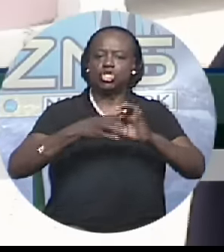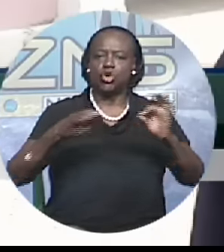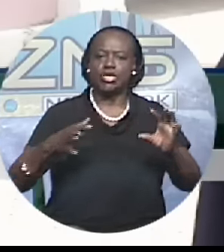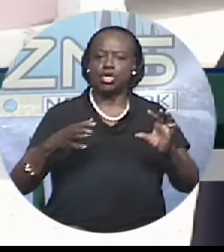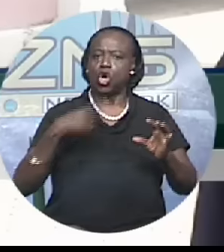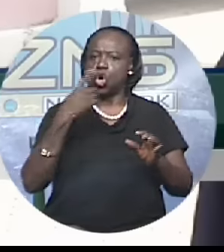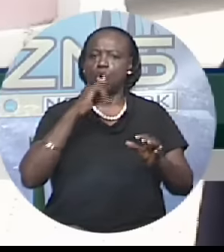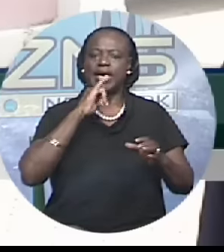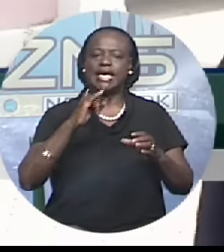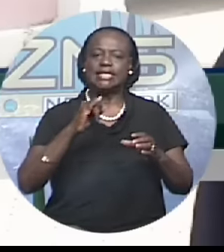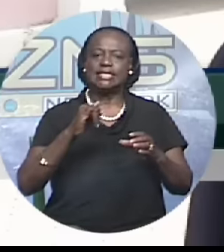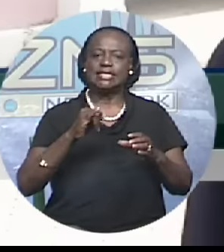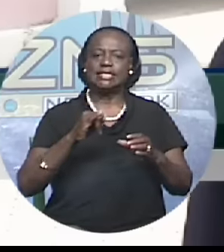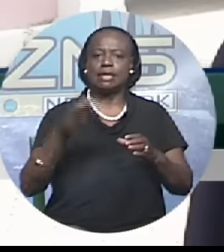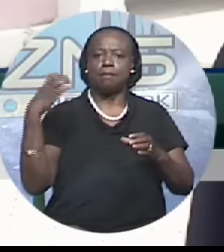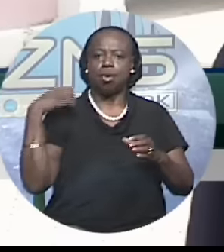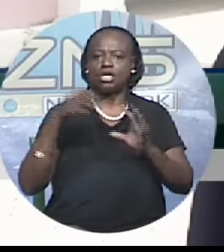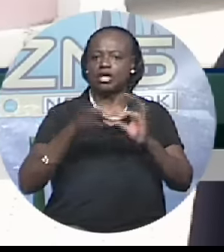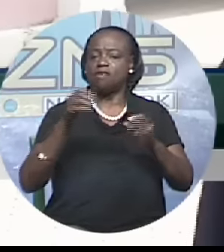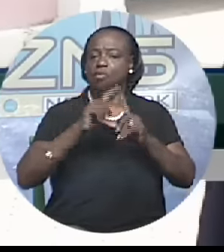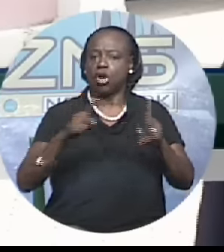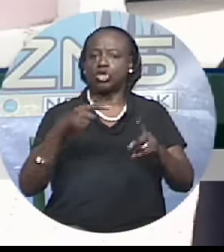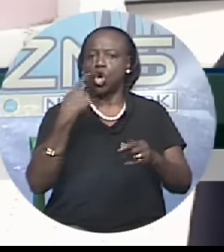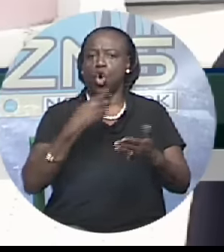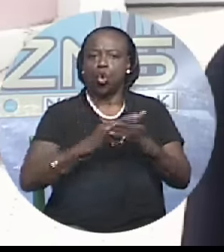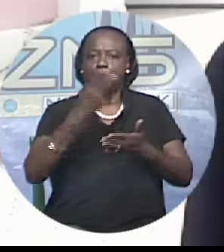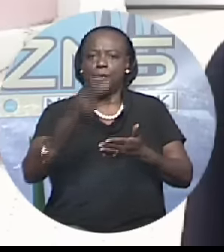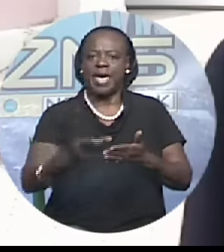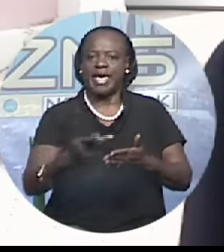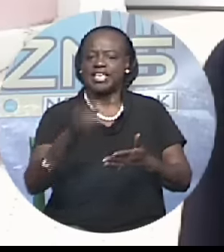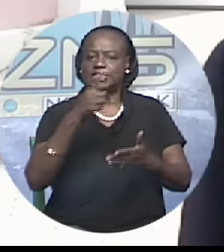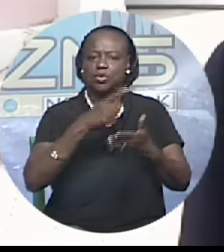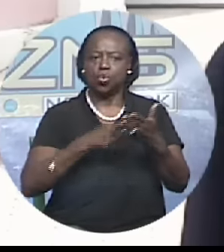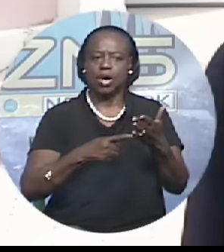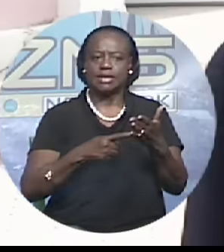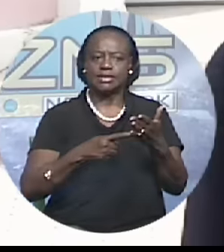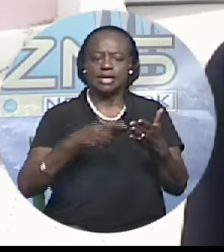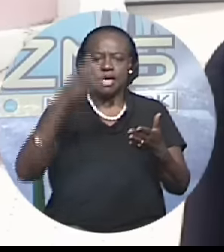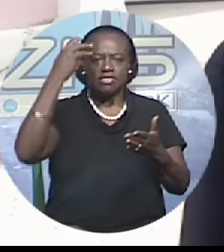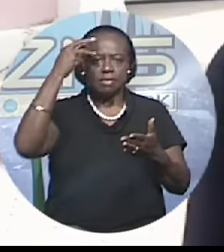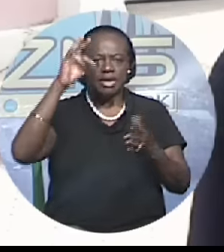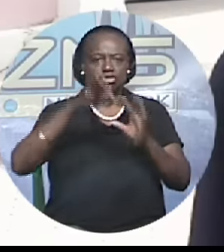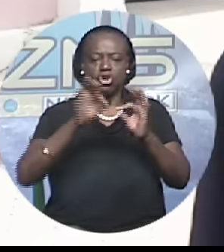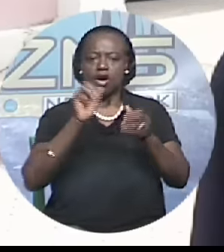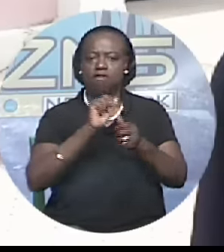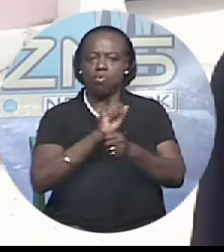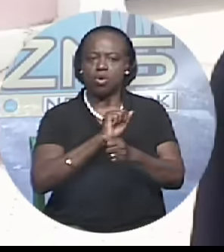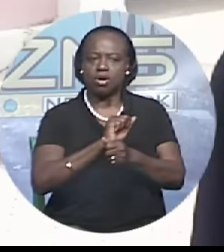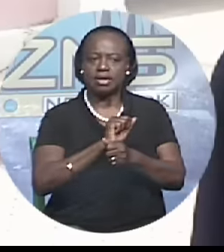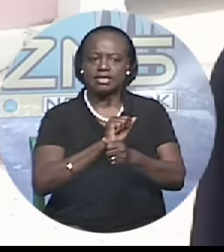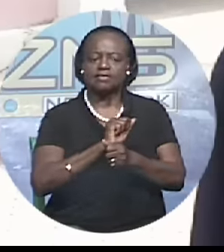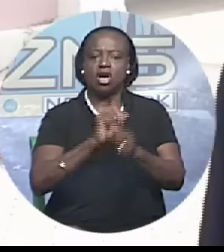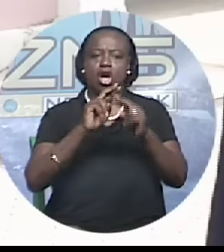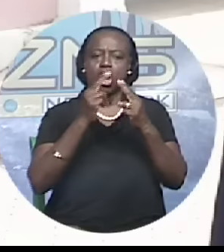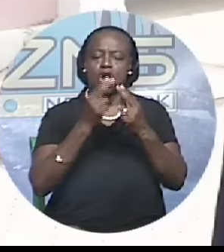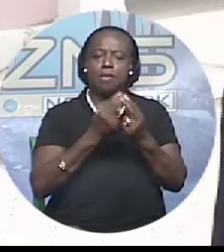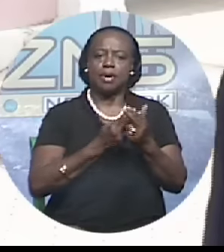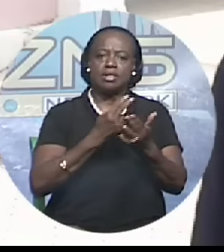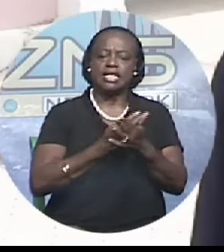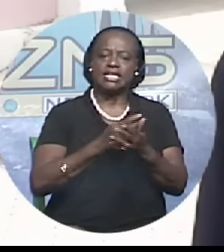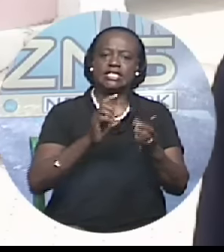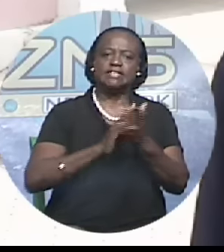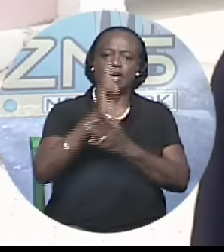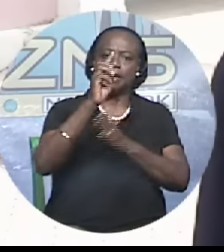what, who pays what. The Ministry of Works and Public Urban Development is